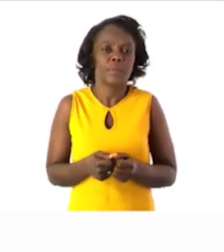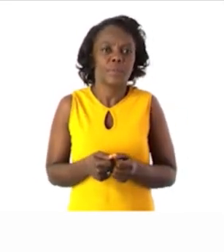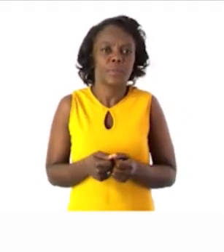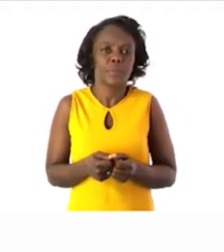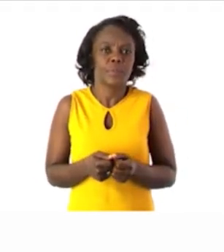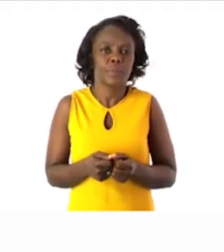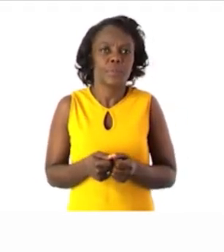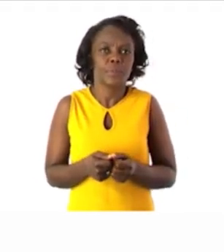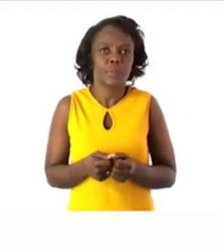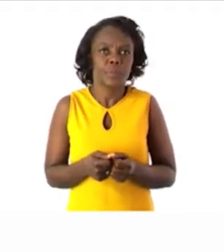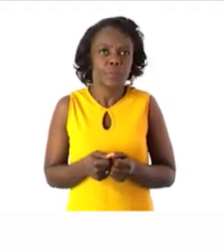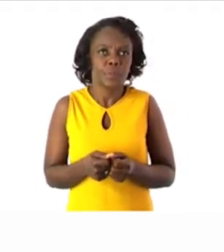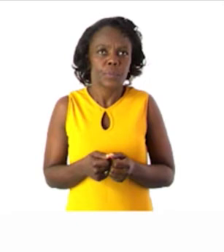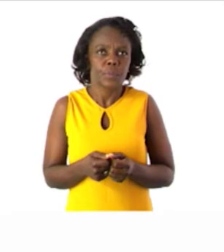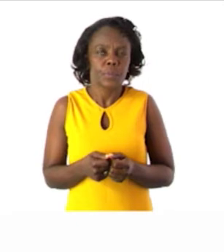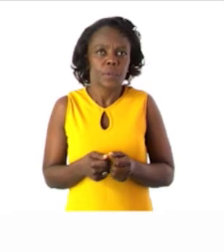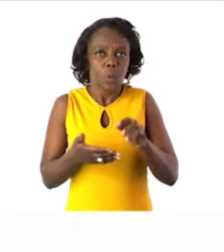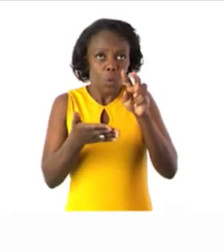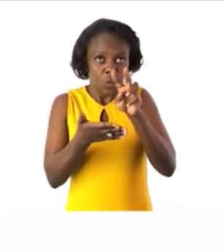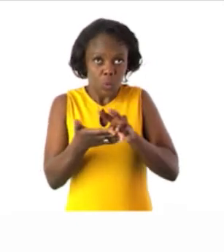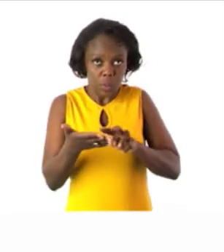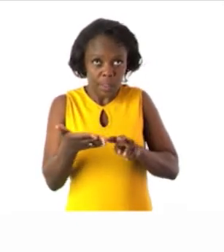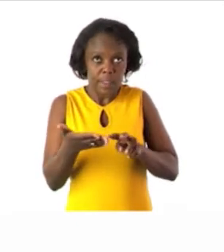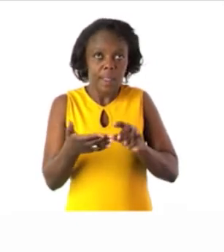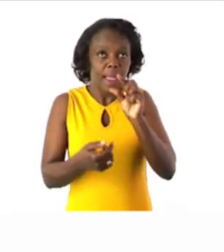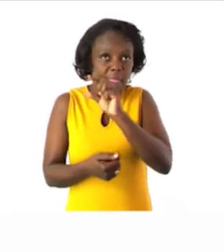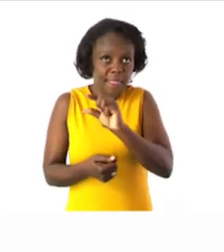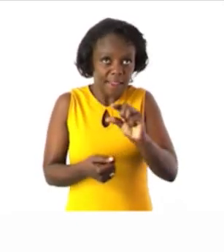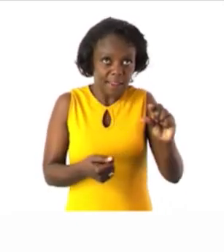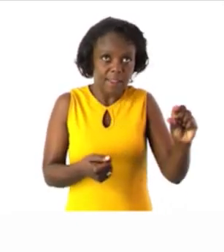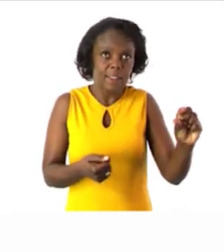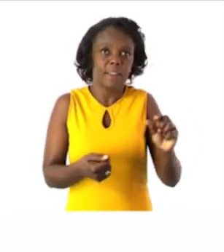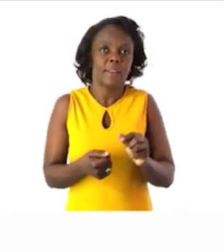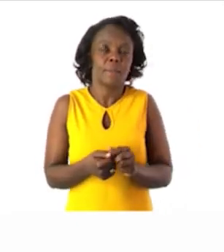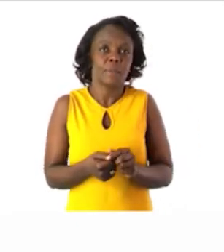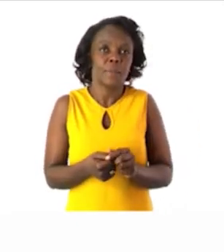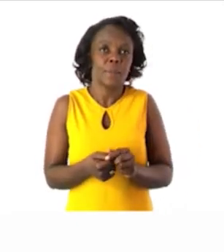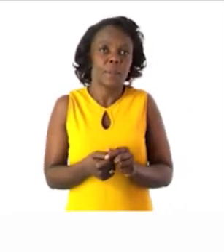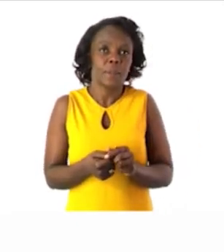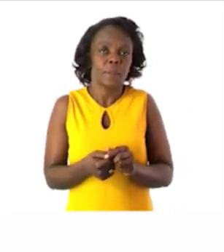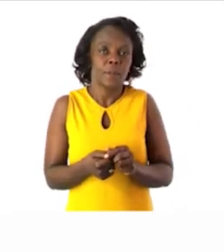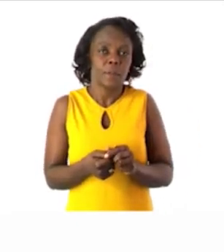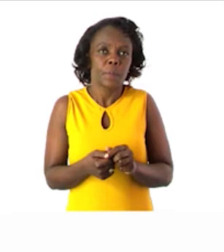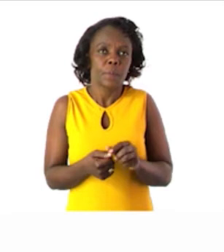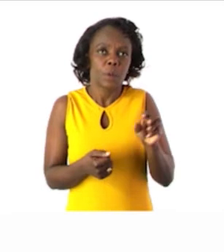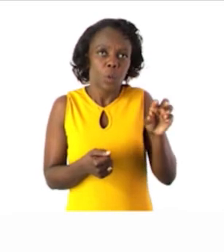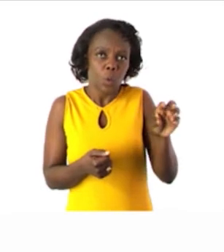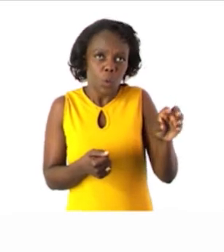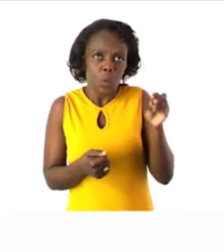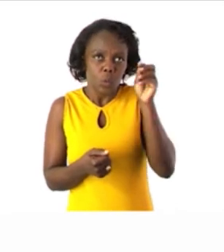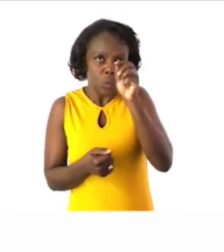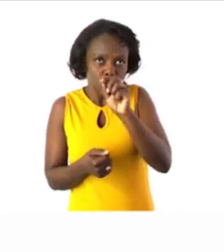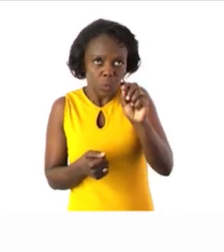exercise. Let's try and see when we read this sentence whether we are going to be able to fill in the correct